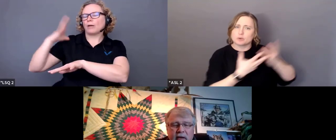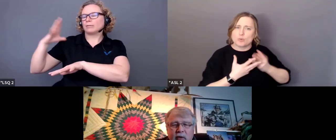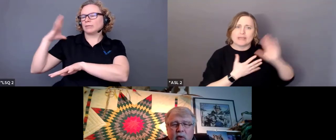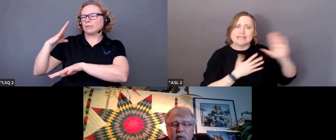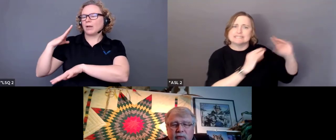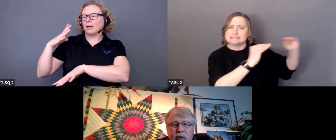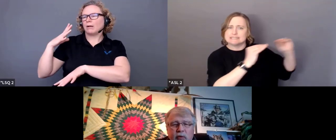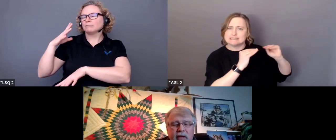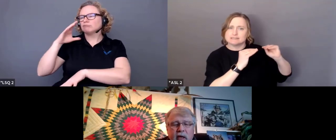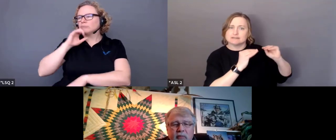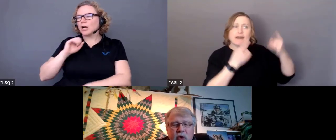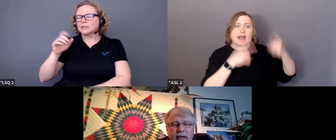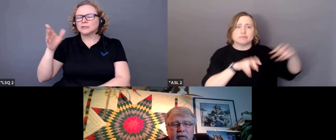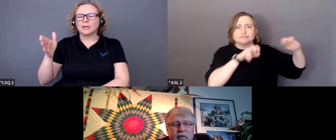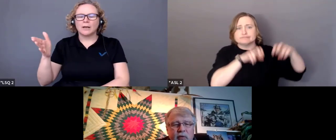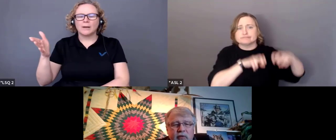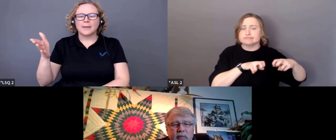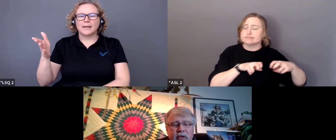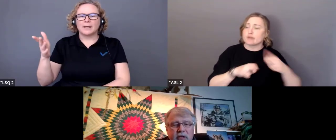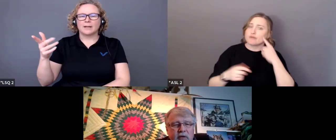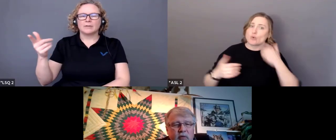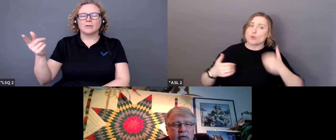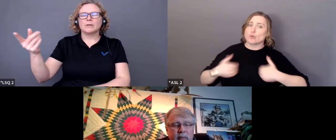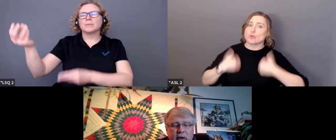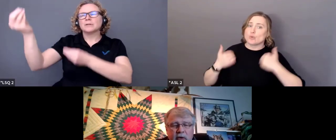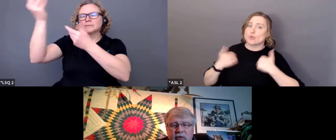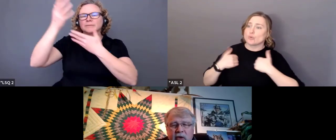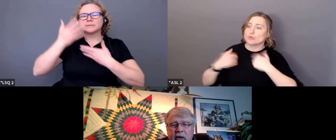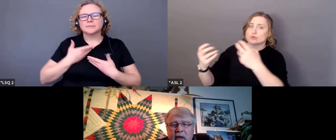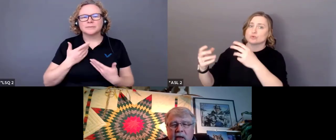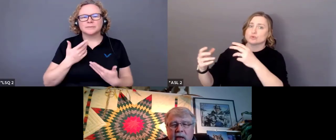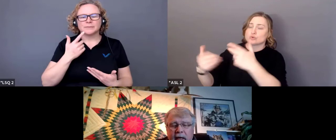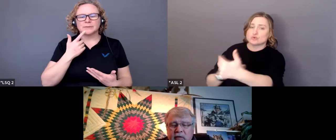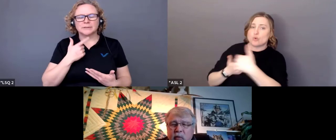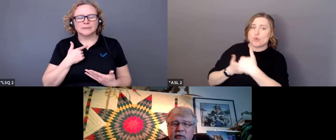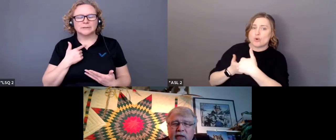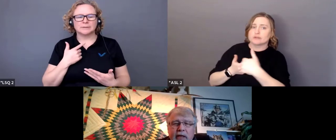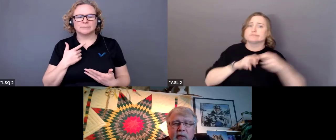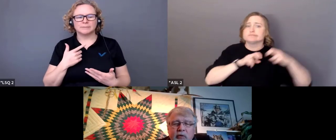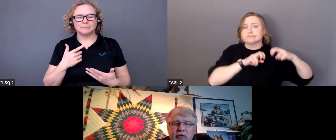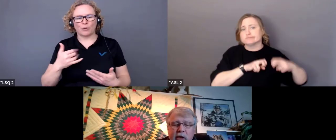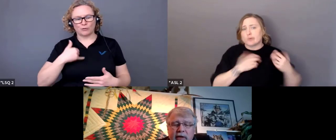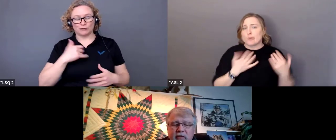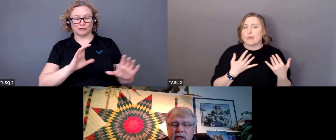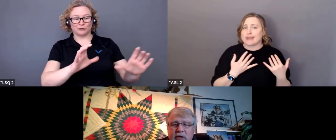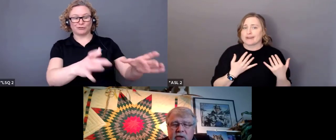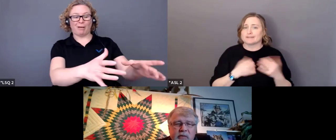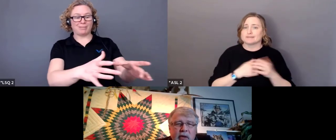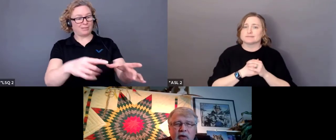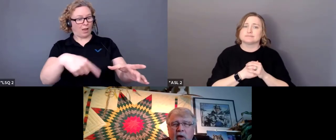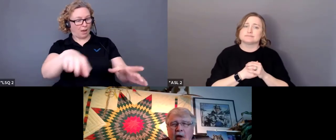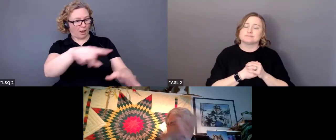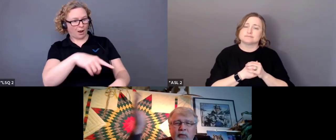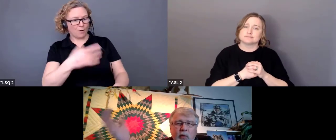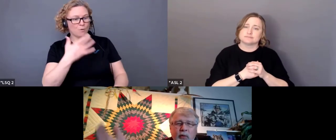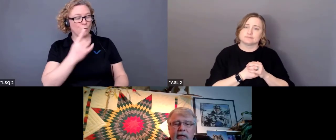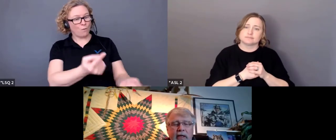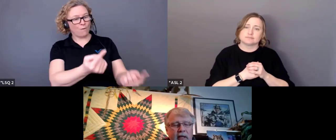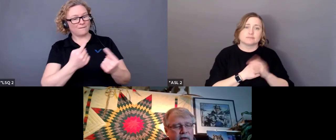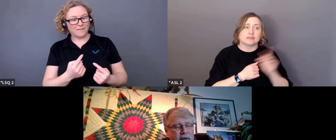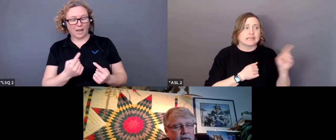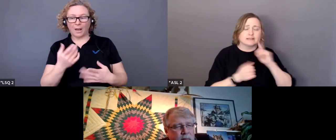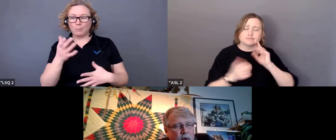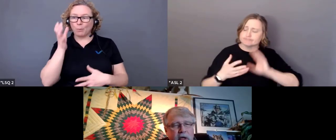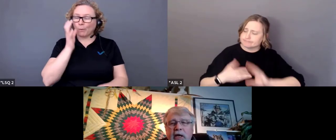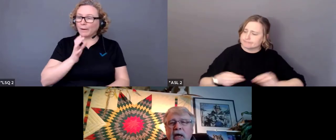together waiting for a group of youth to come join us for some teachings with some elders. As we were sitting, he was sharing some teachings about all of what we